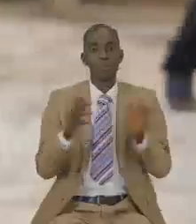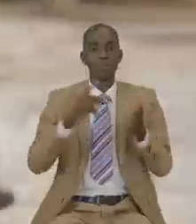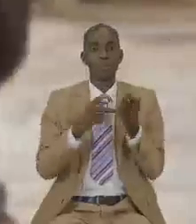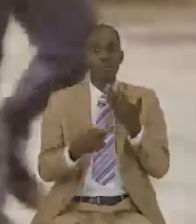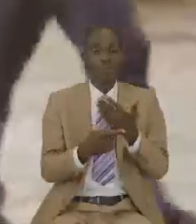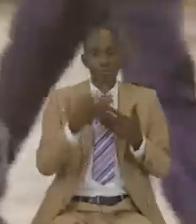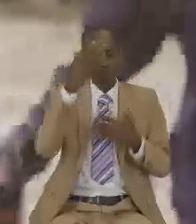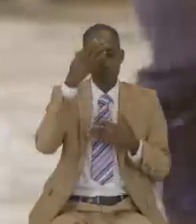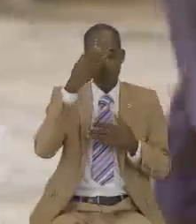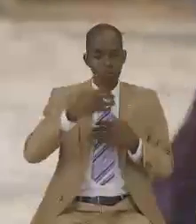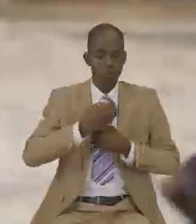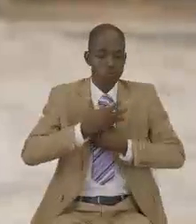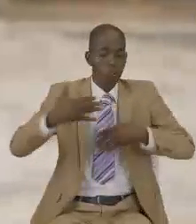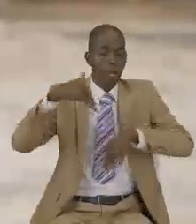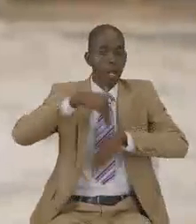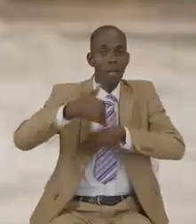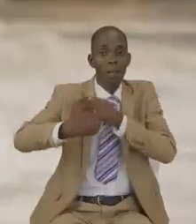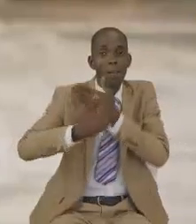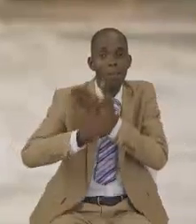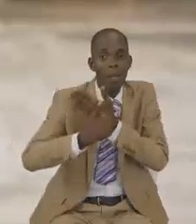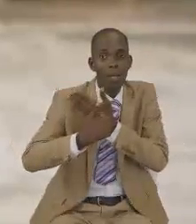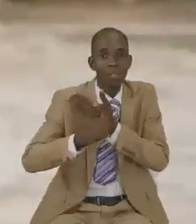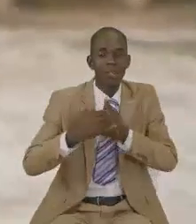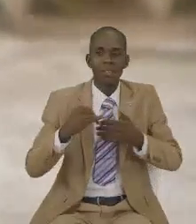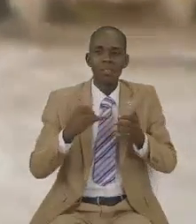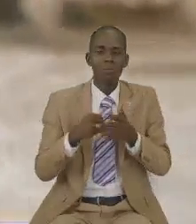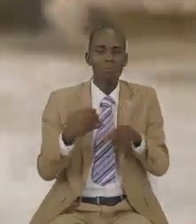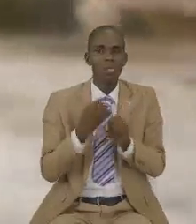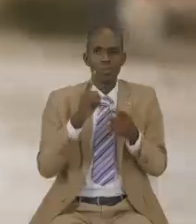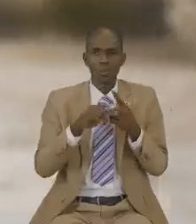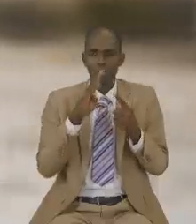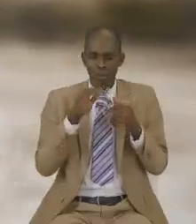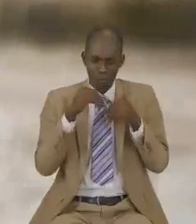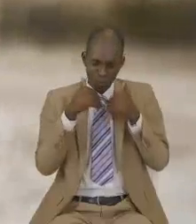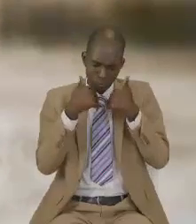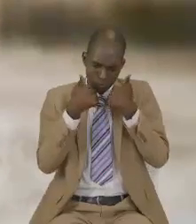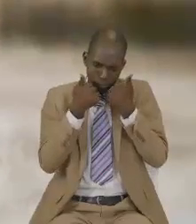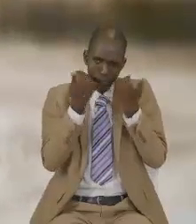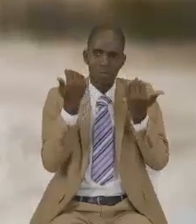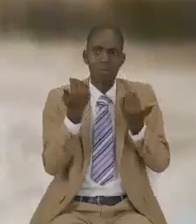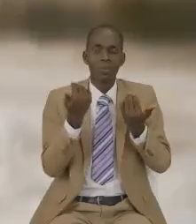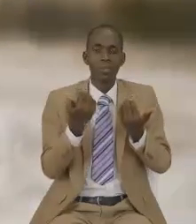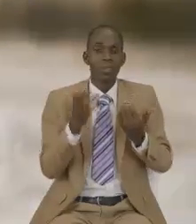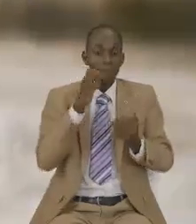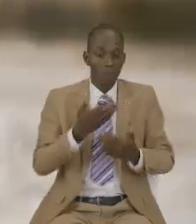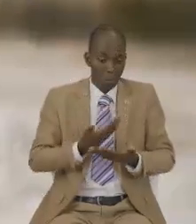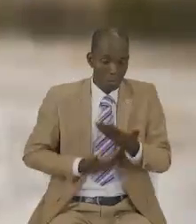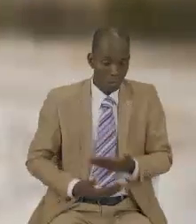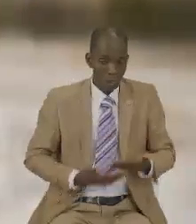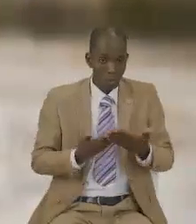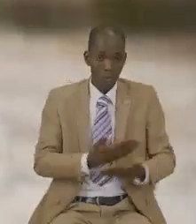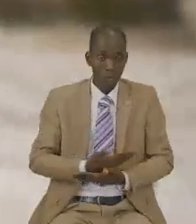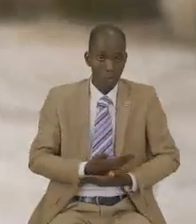that hunchback then I'm shame. If I go anywhere, I'm shame. I carry my children for hand, not for back like that. I'm